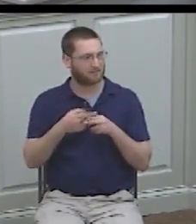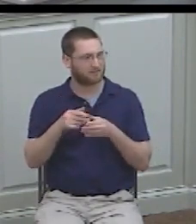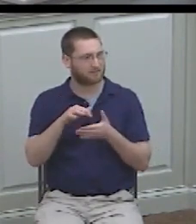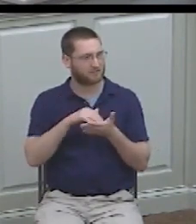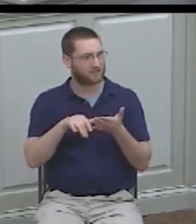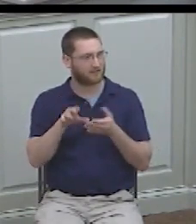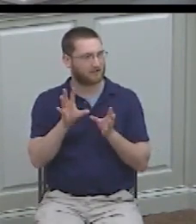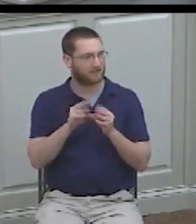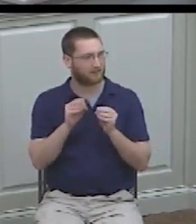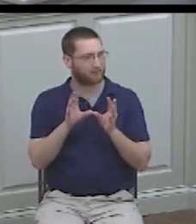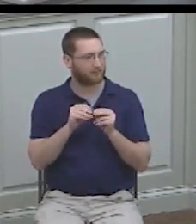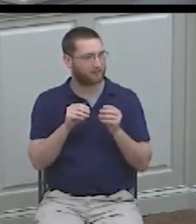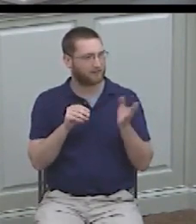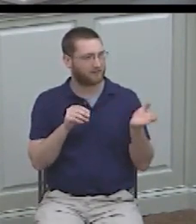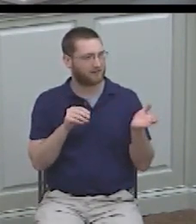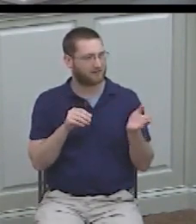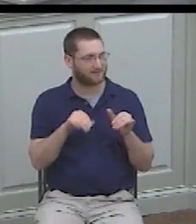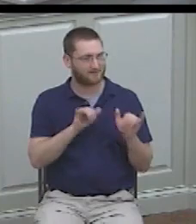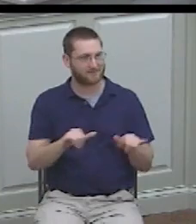Spectate.